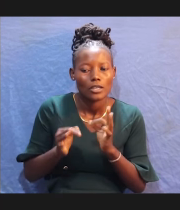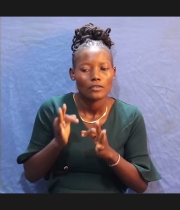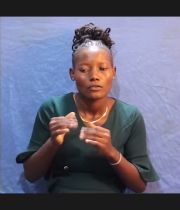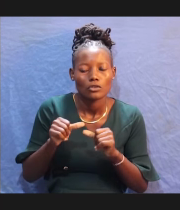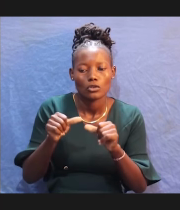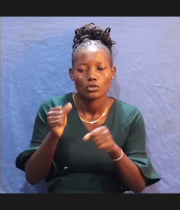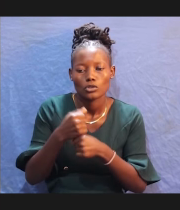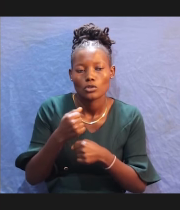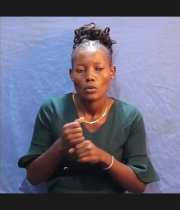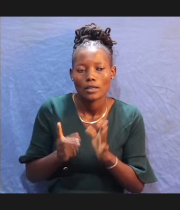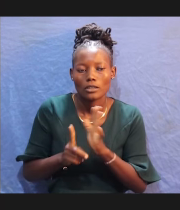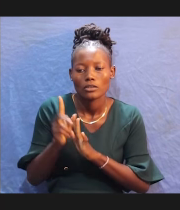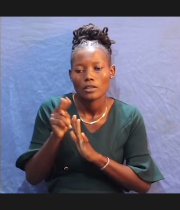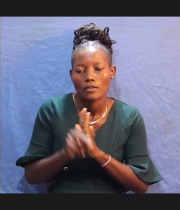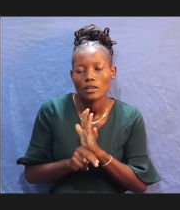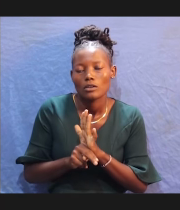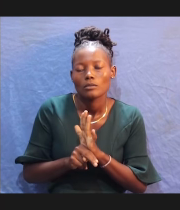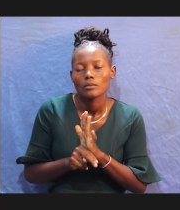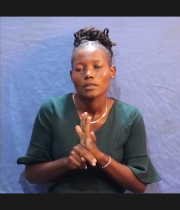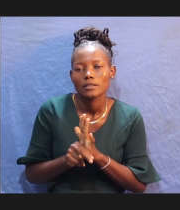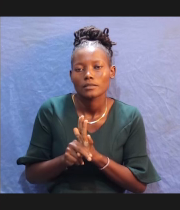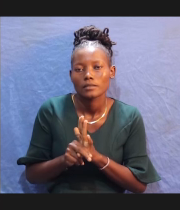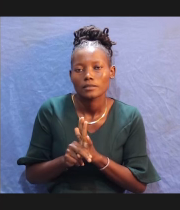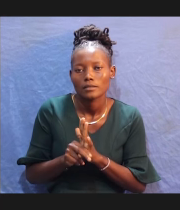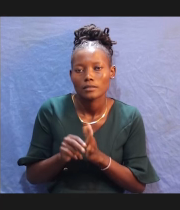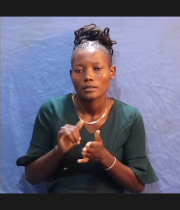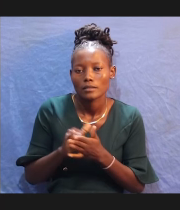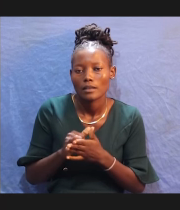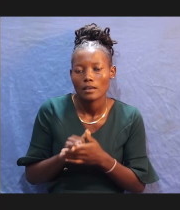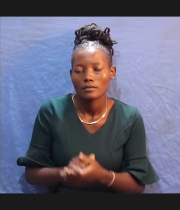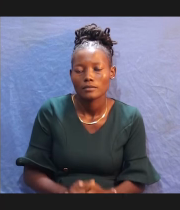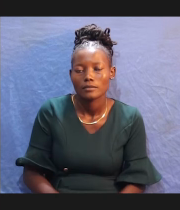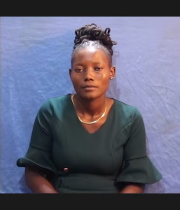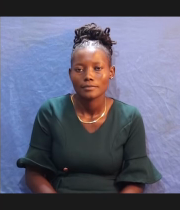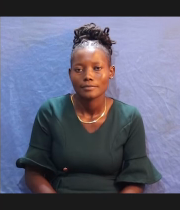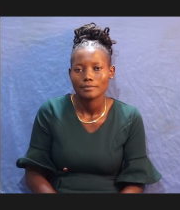on it and developing in that aspect.